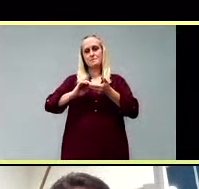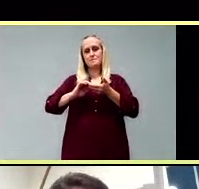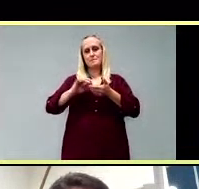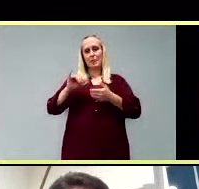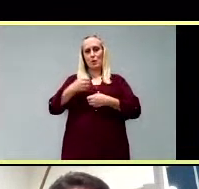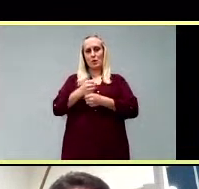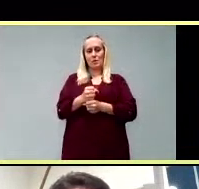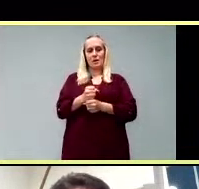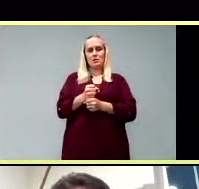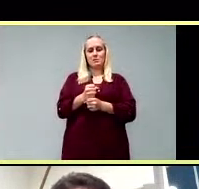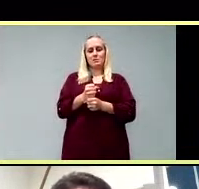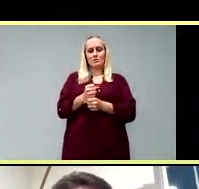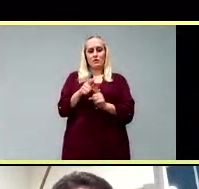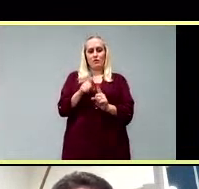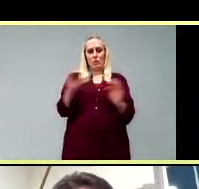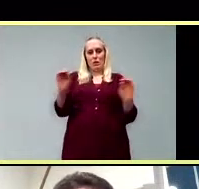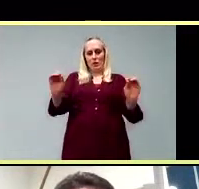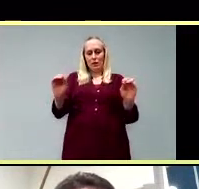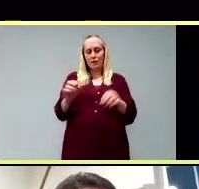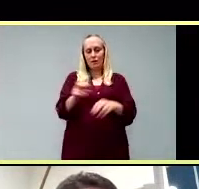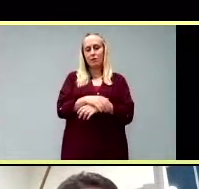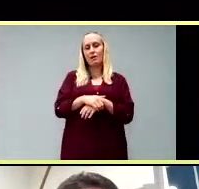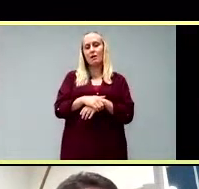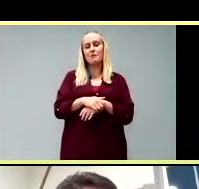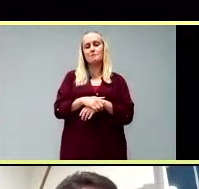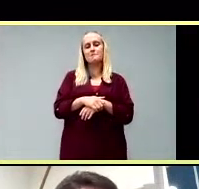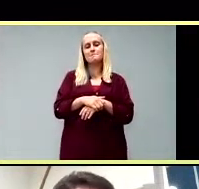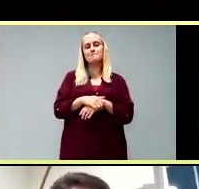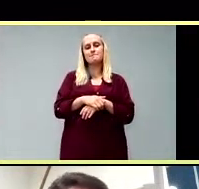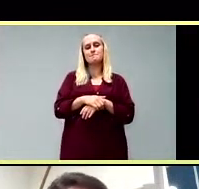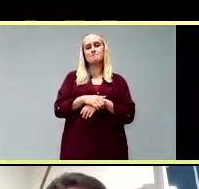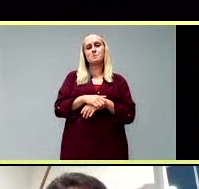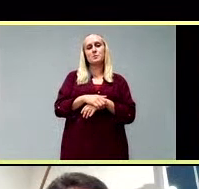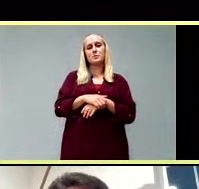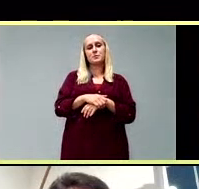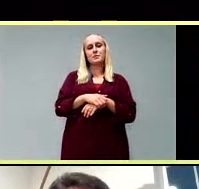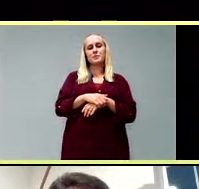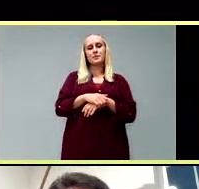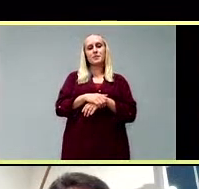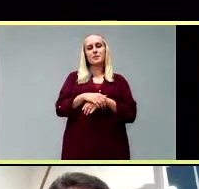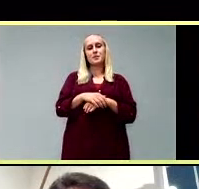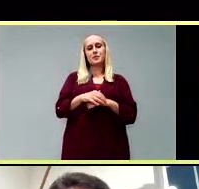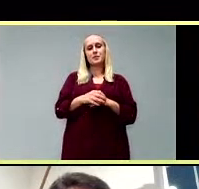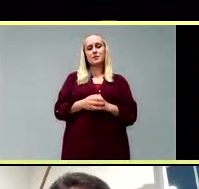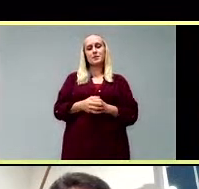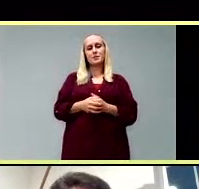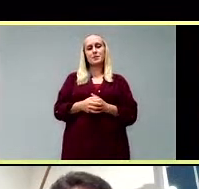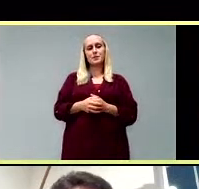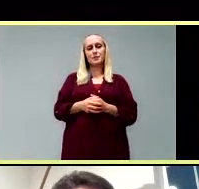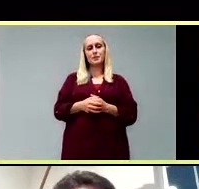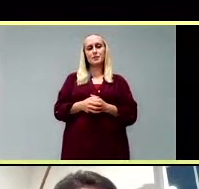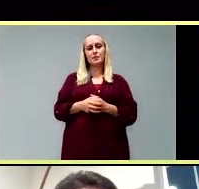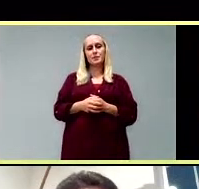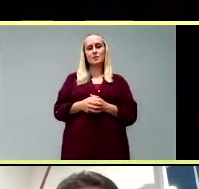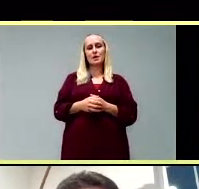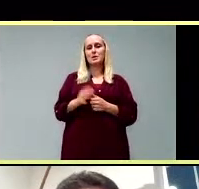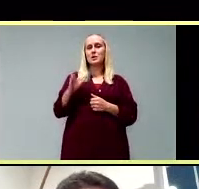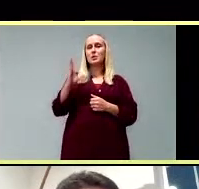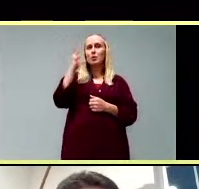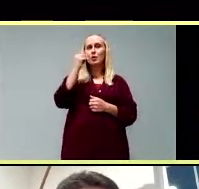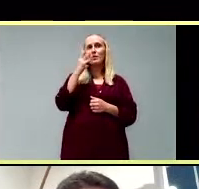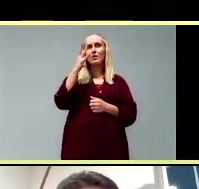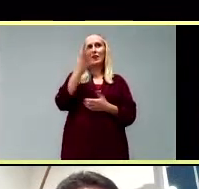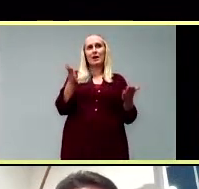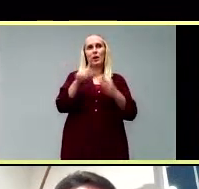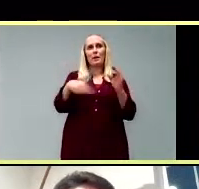and hope and hard work, and but the beauty, you know, a common vision that and, you know, Christy, I always love the way that you